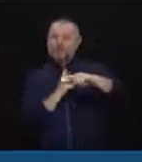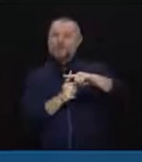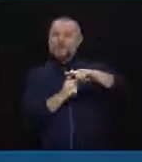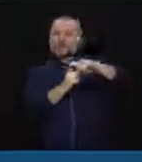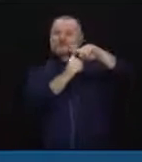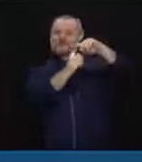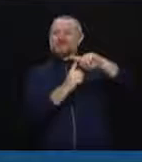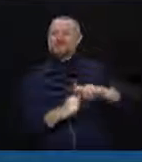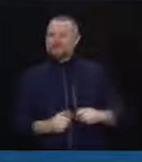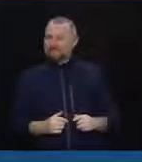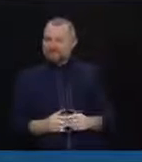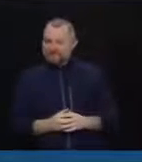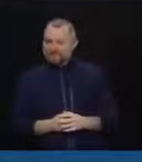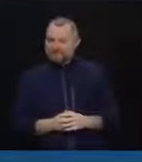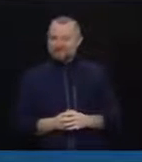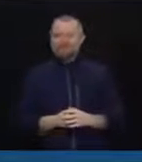hospitalizations.